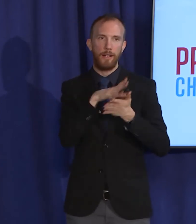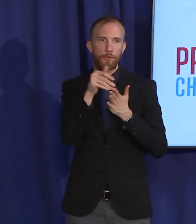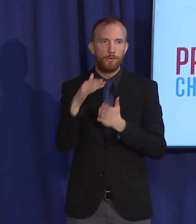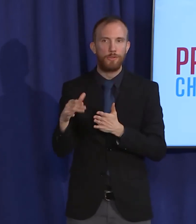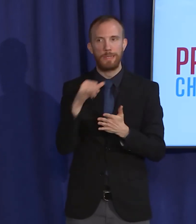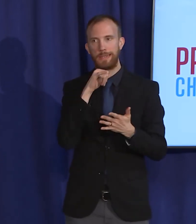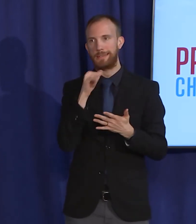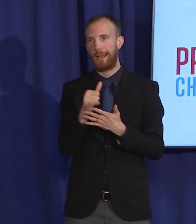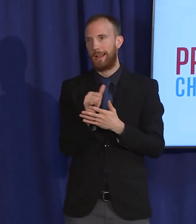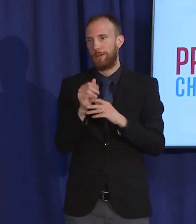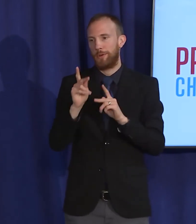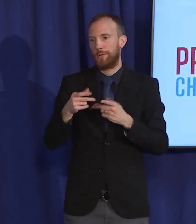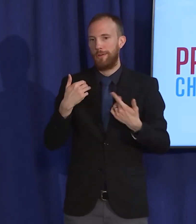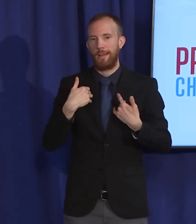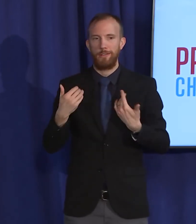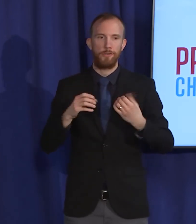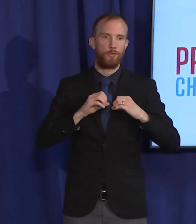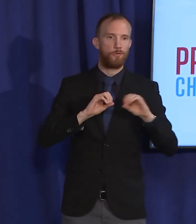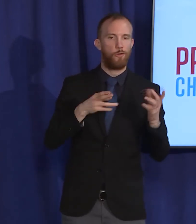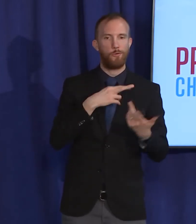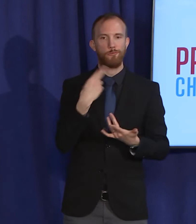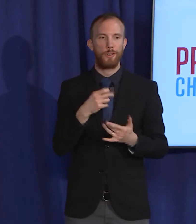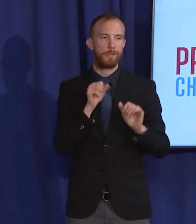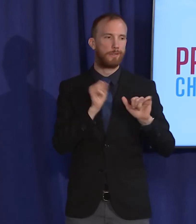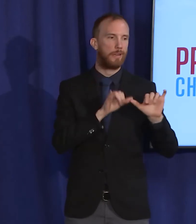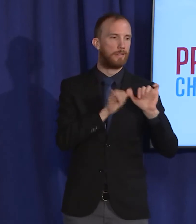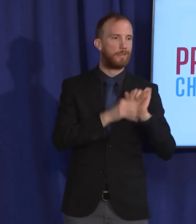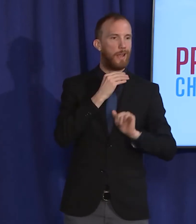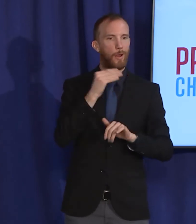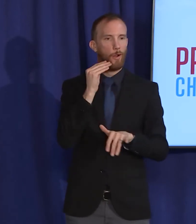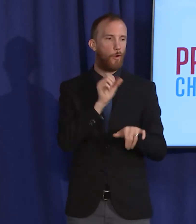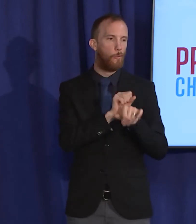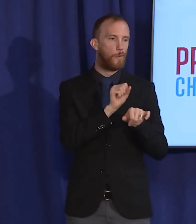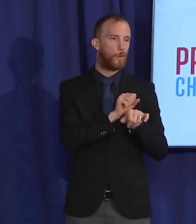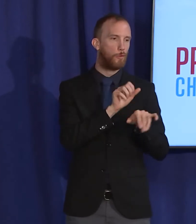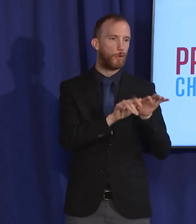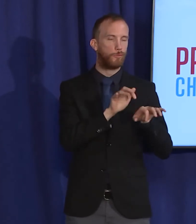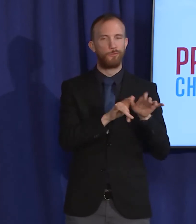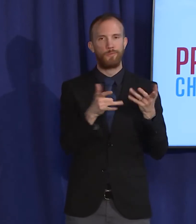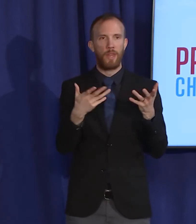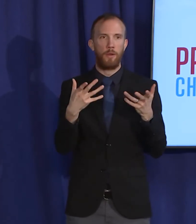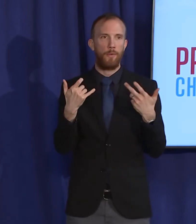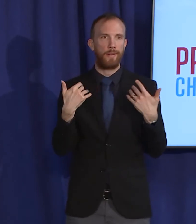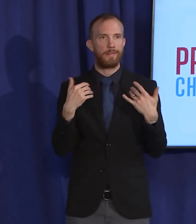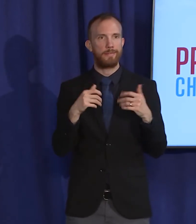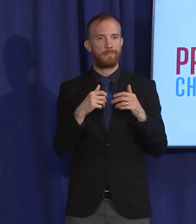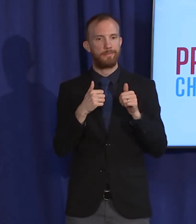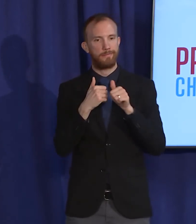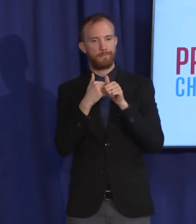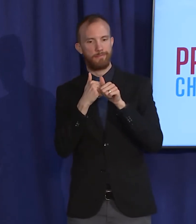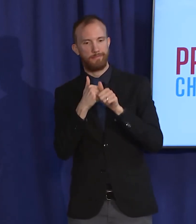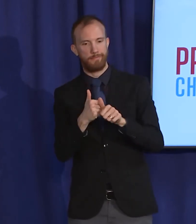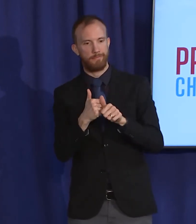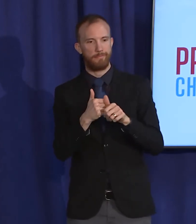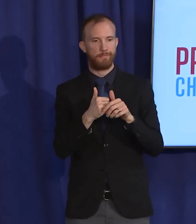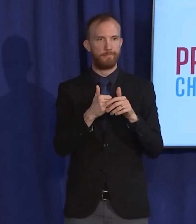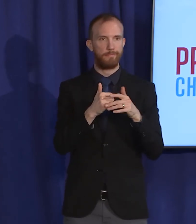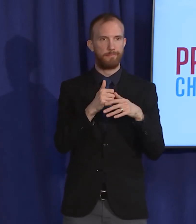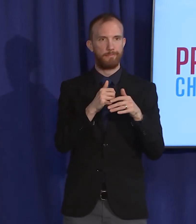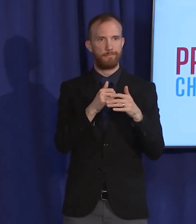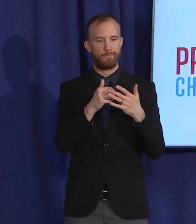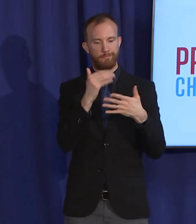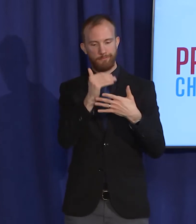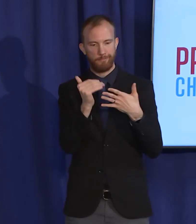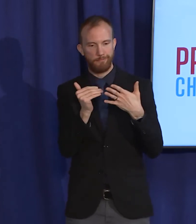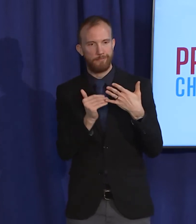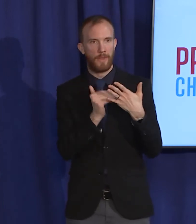have a significant increased risk, who can work from home. We did want to continue to have some prioritization while making this available both